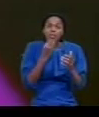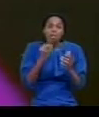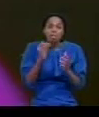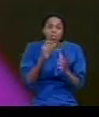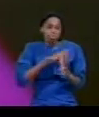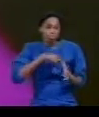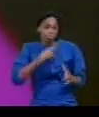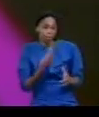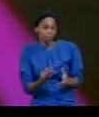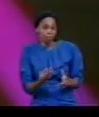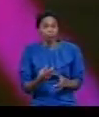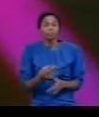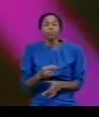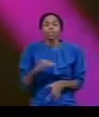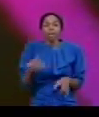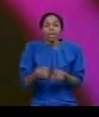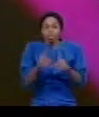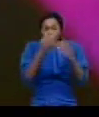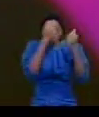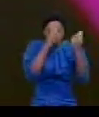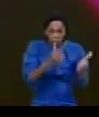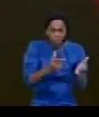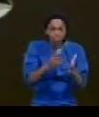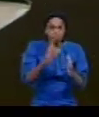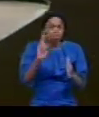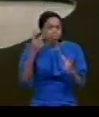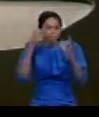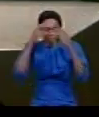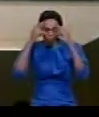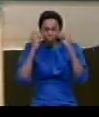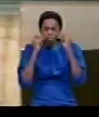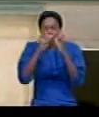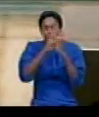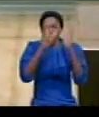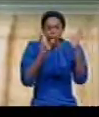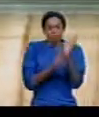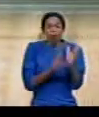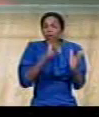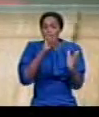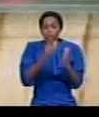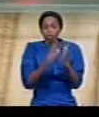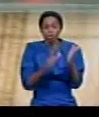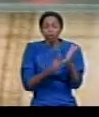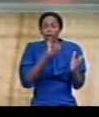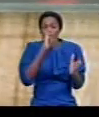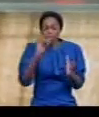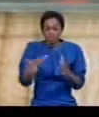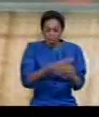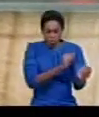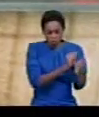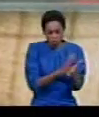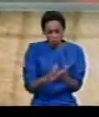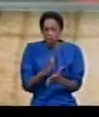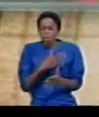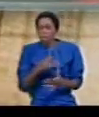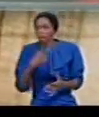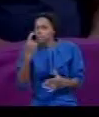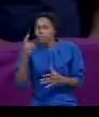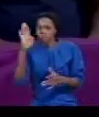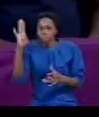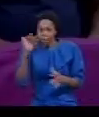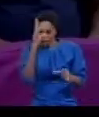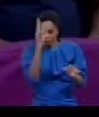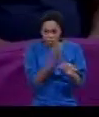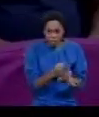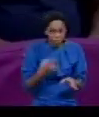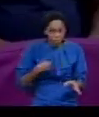save anyone. He destroyed that. And he said, by faith, faith in Christ, are we saved? Now, Paul